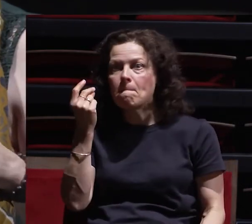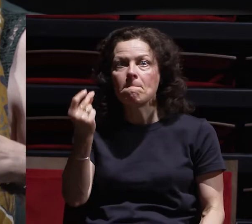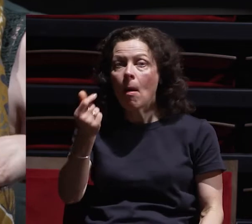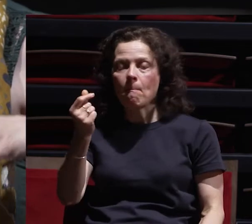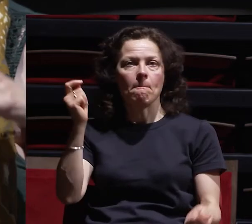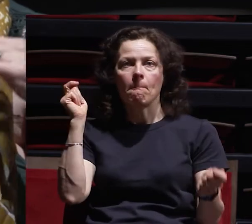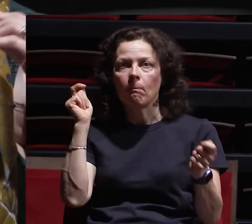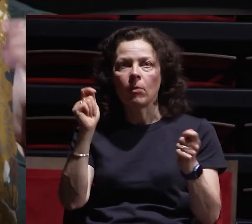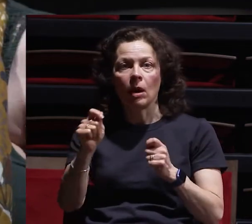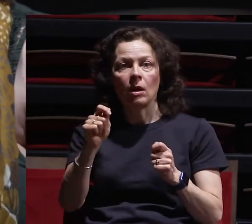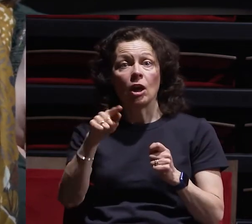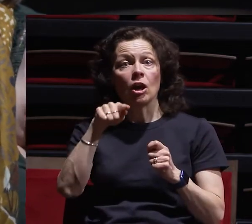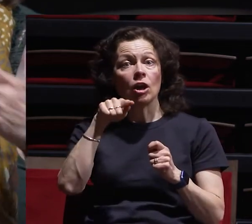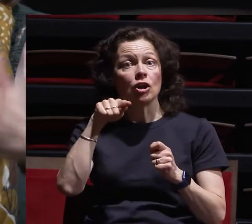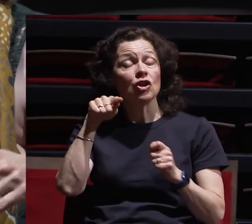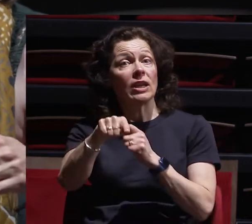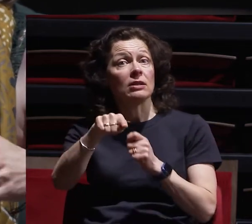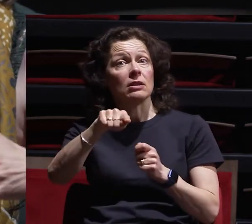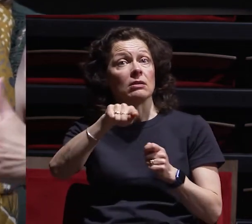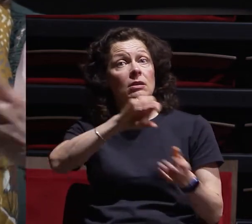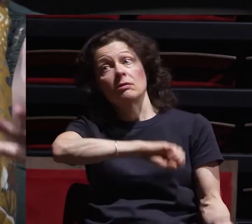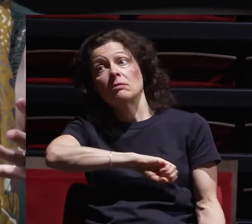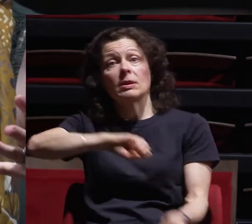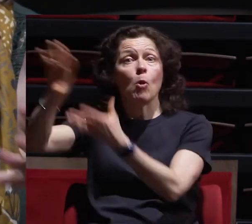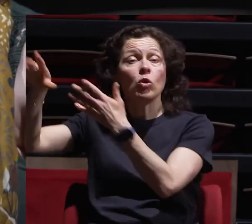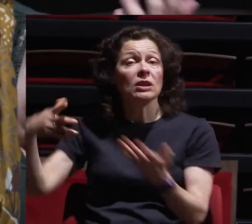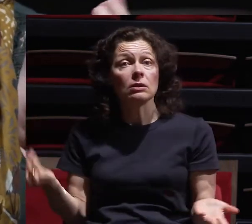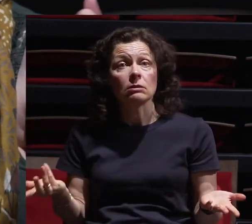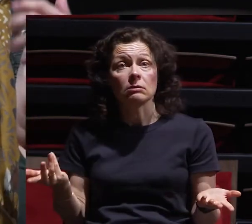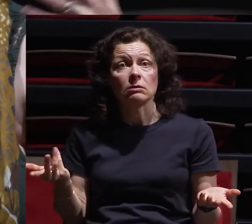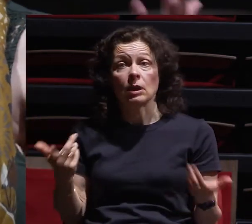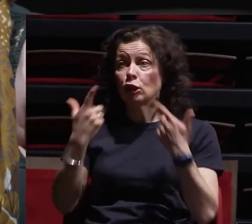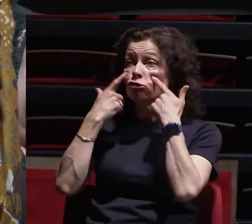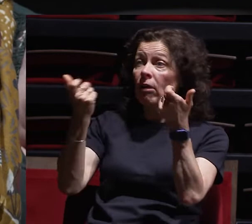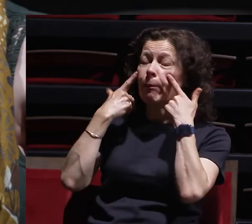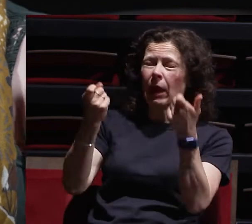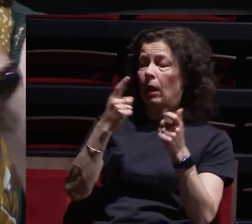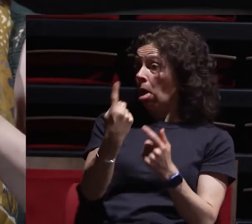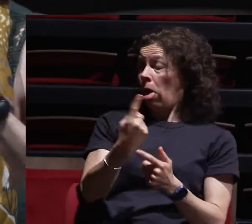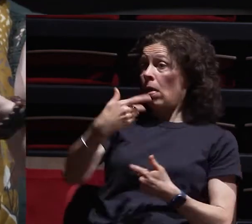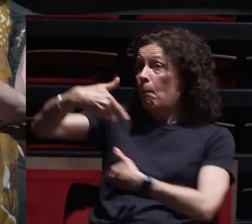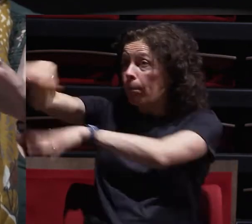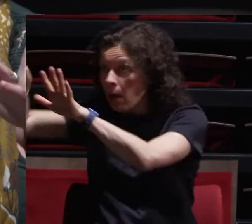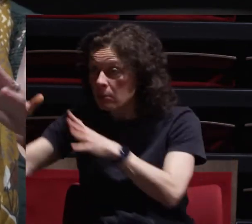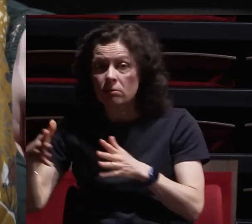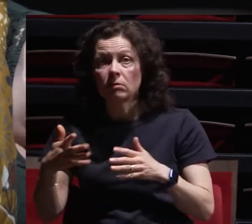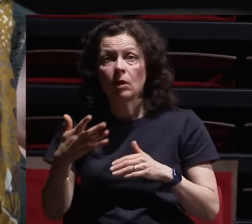about her. And then suddenly, out of nowhere, she is deported. So she's carried off screaming, and that's it. And we